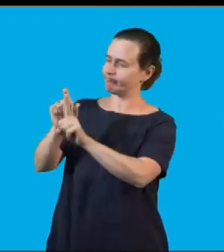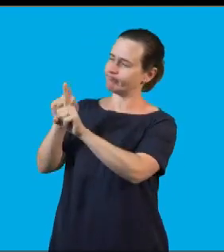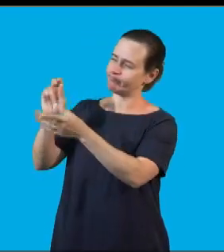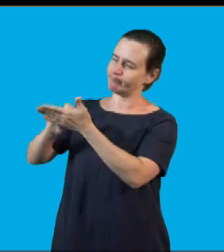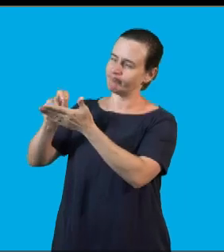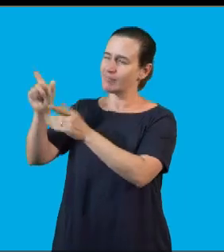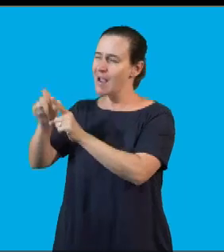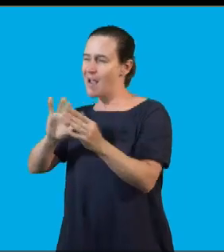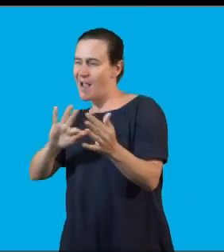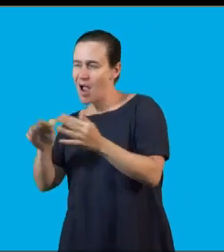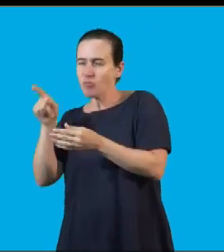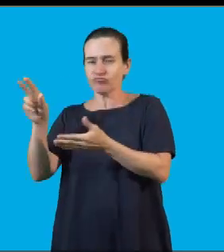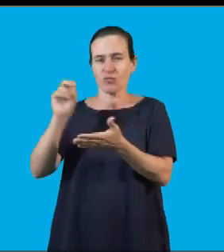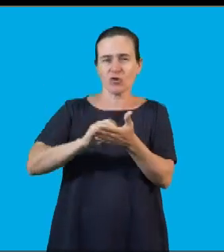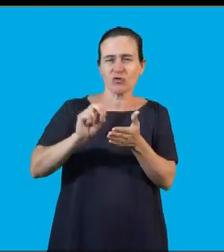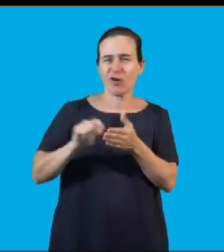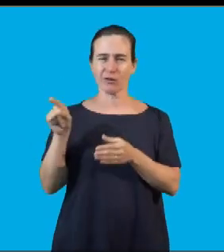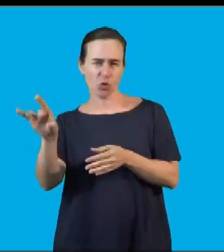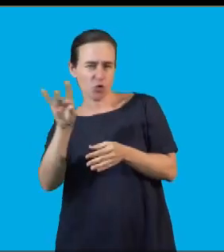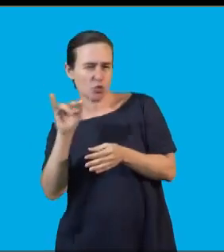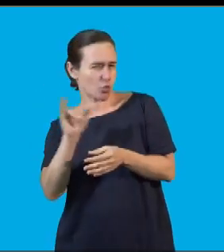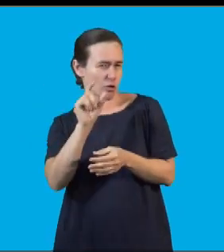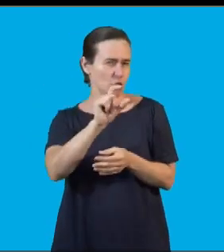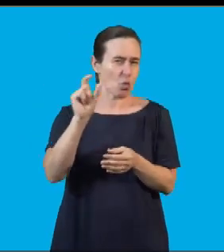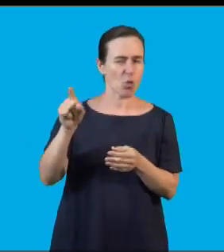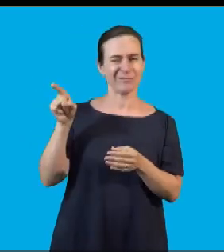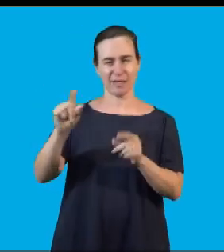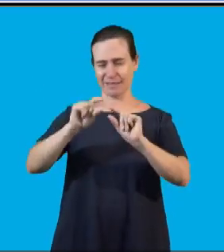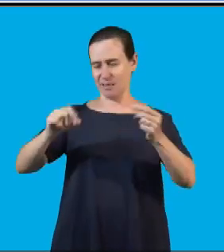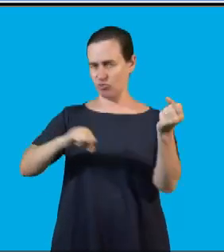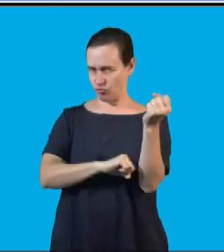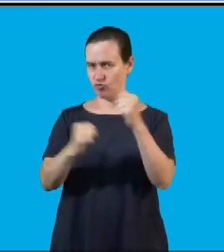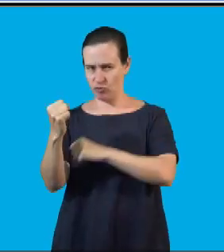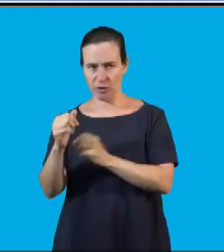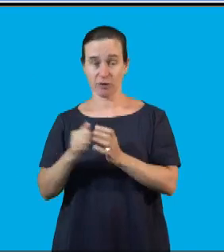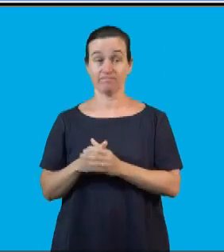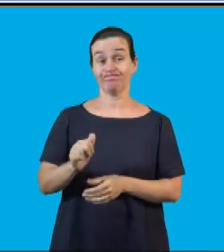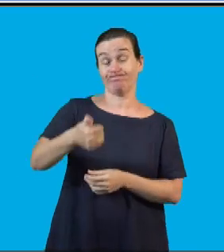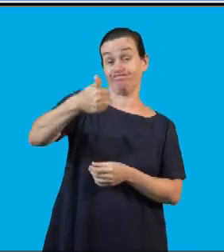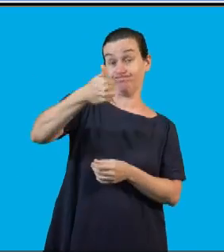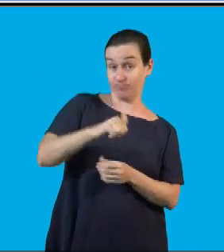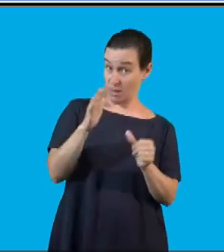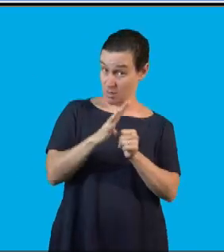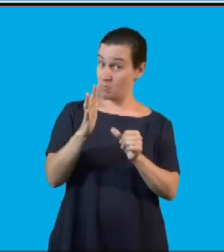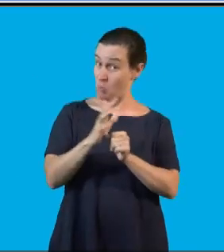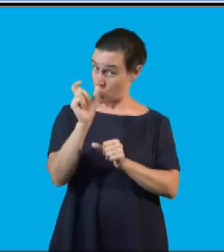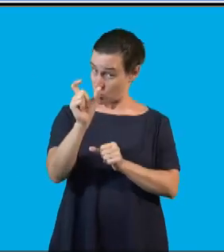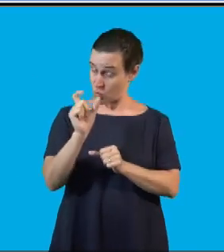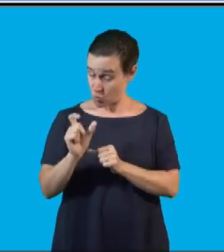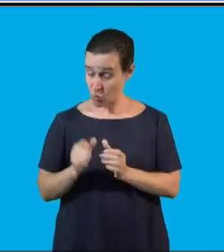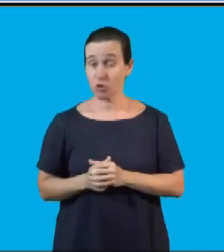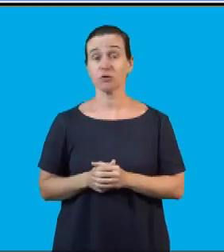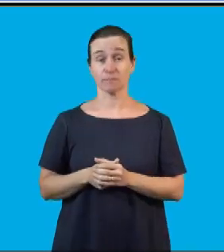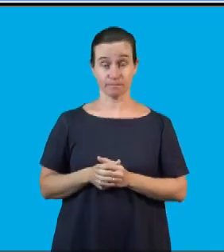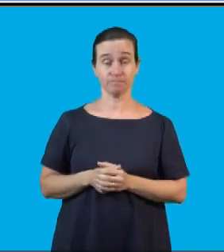a writer writes, including his or her word choice and sentence structure. Other key words that you need to